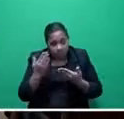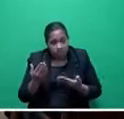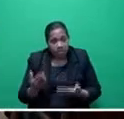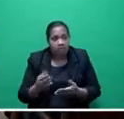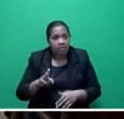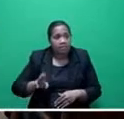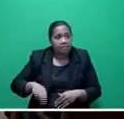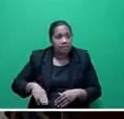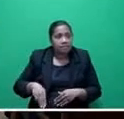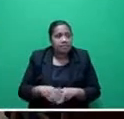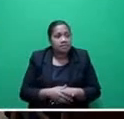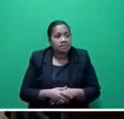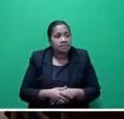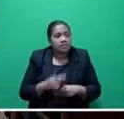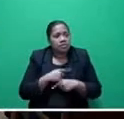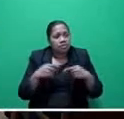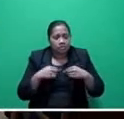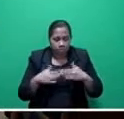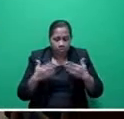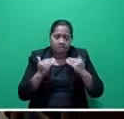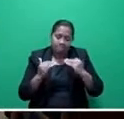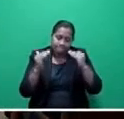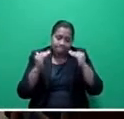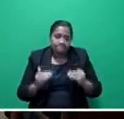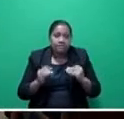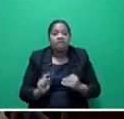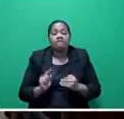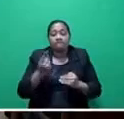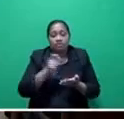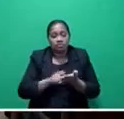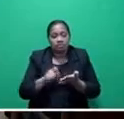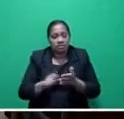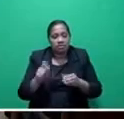is we now move on to the first written question